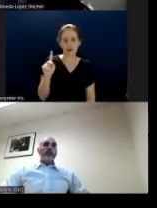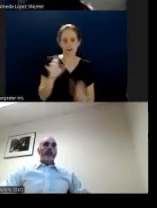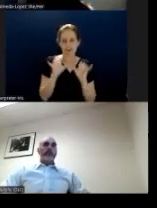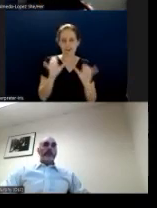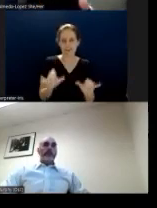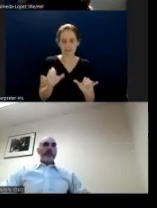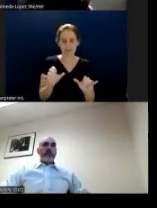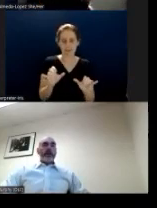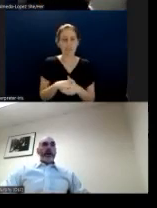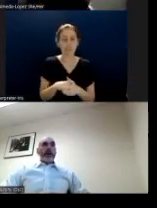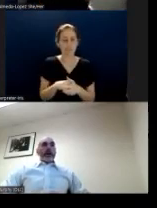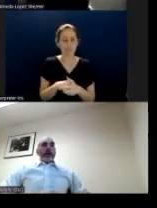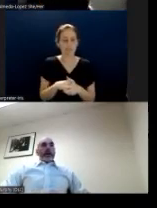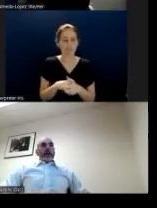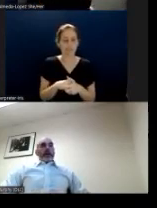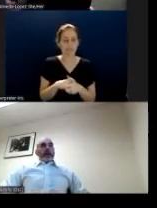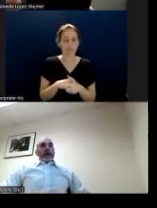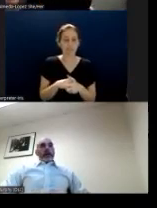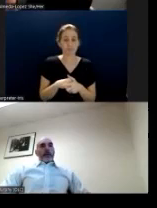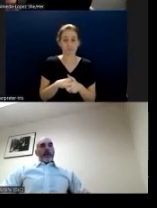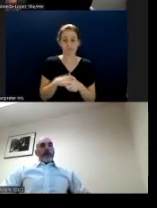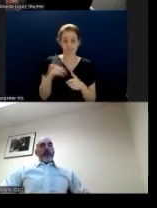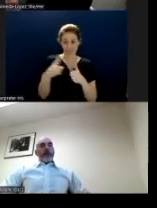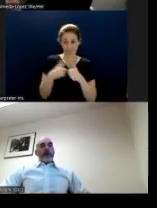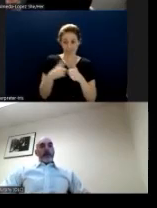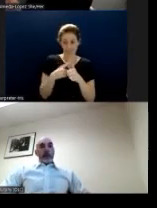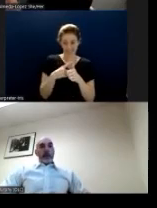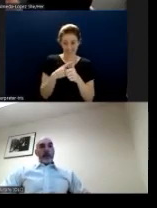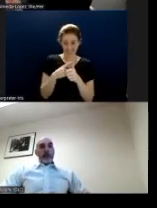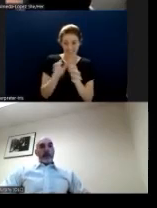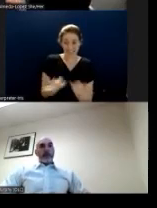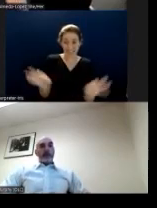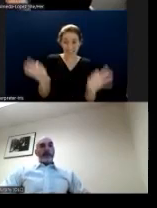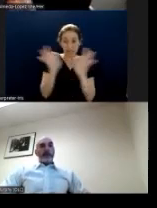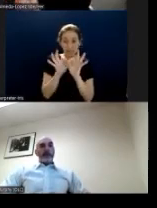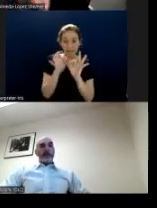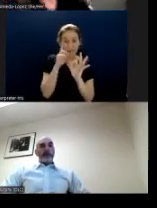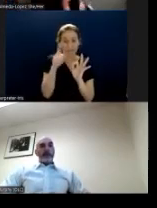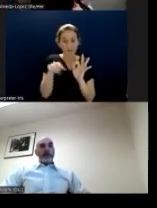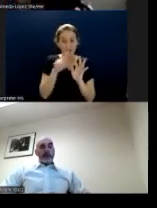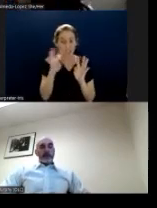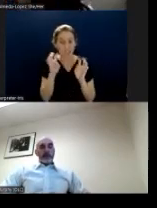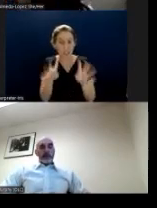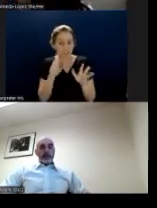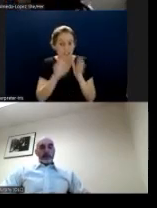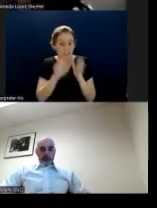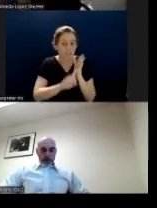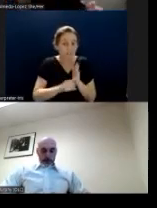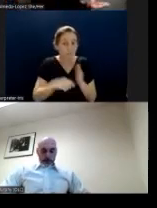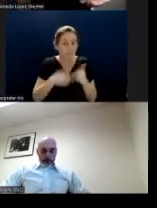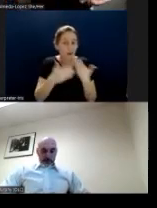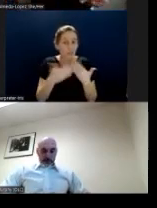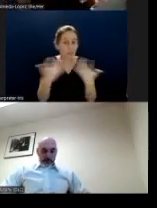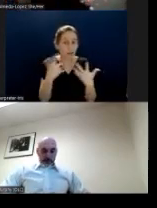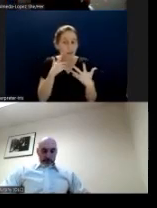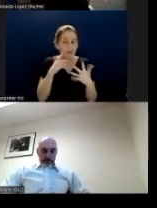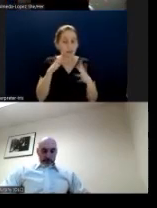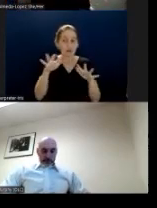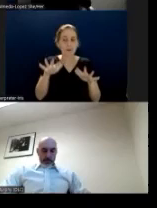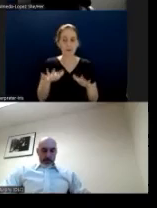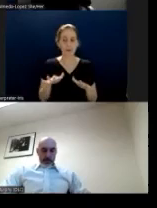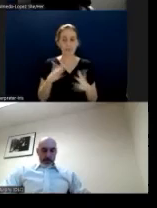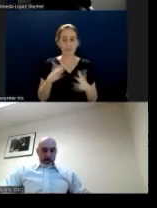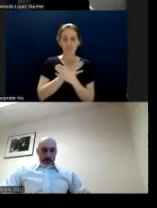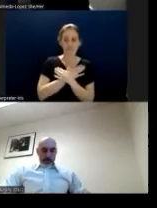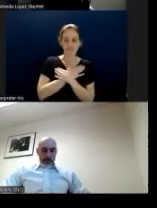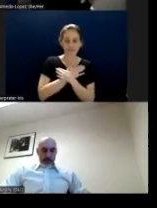All right, so first major thing to remember for all of this surveying process is to relax. It